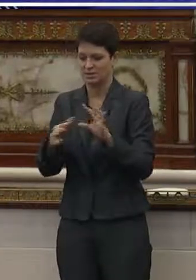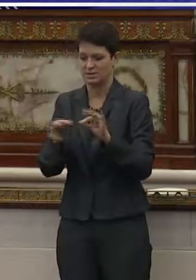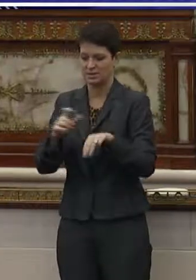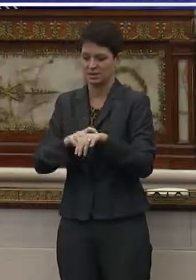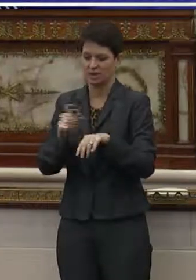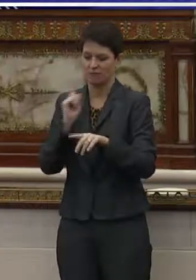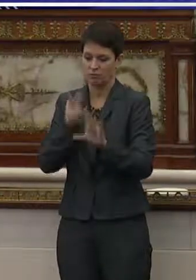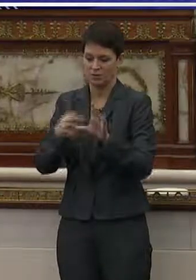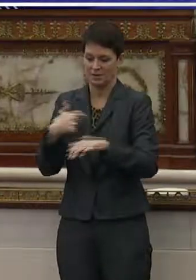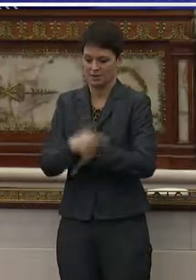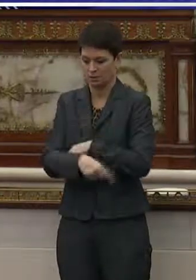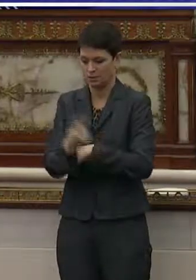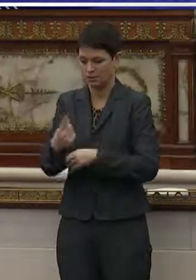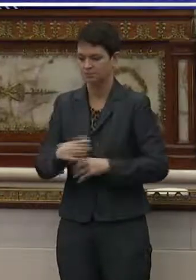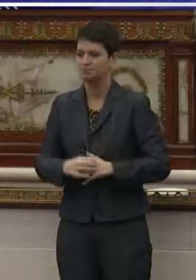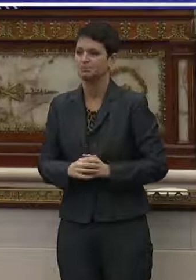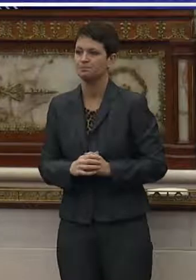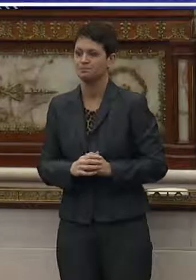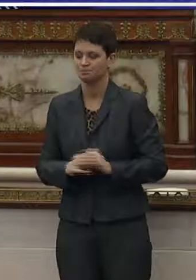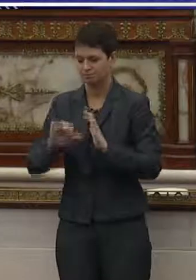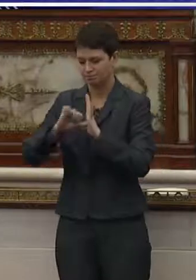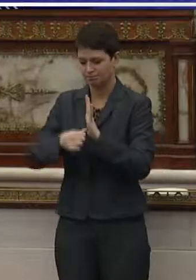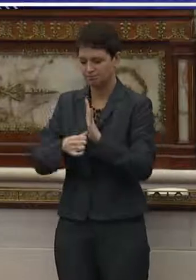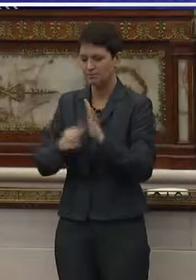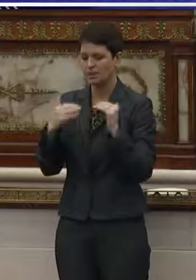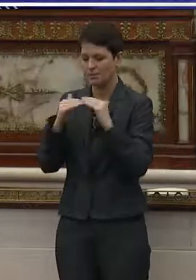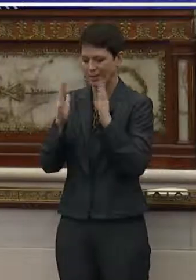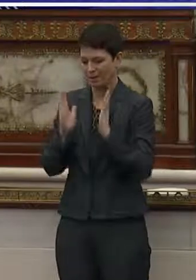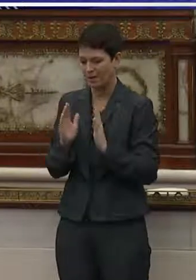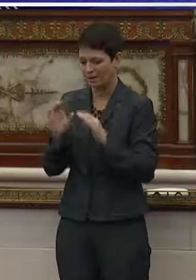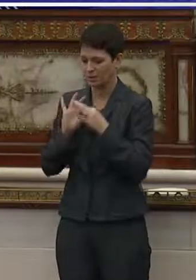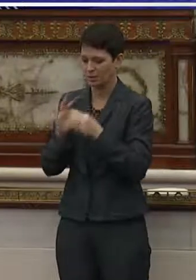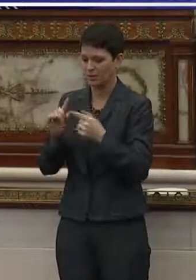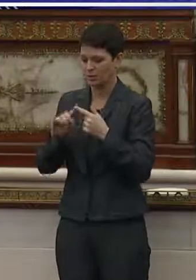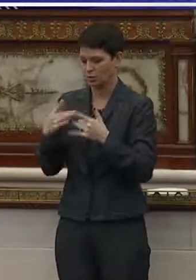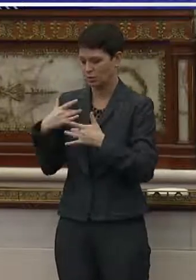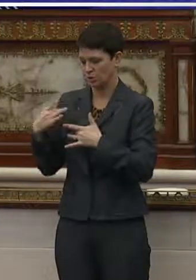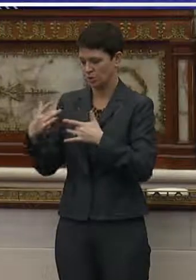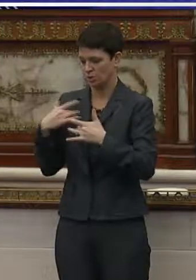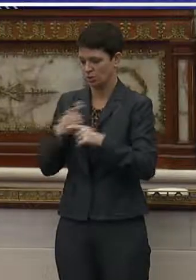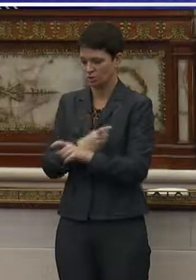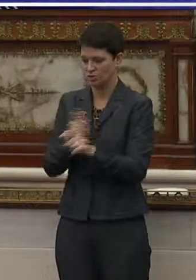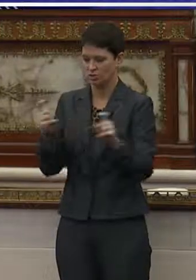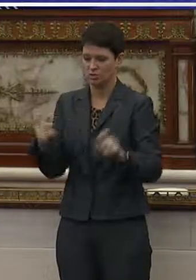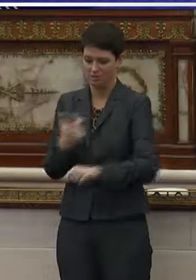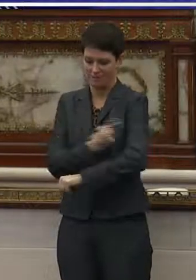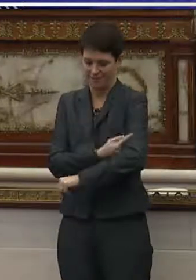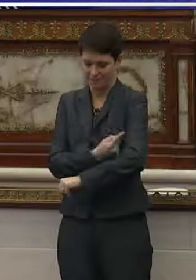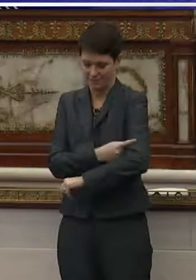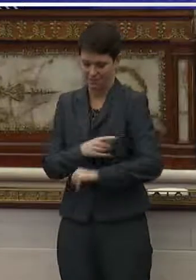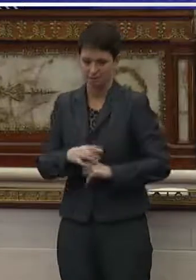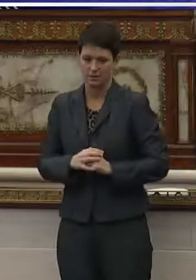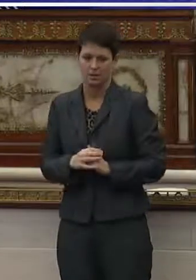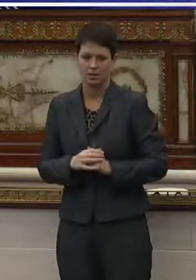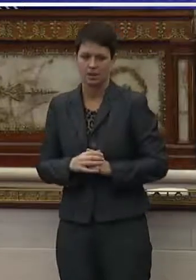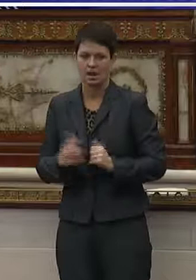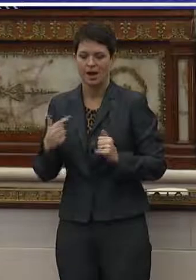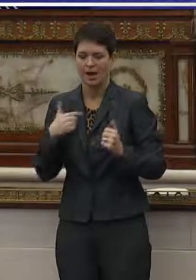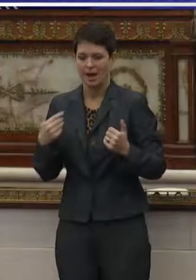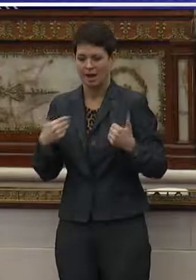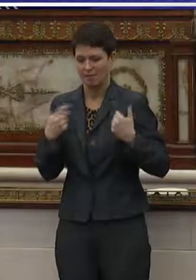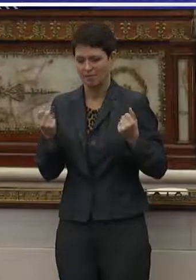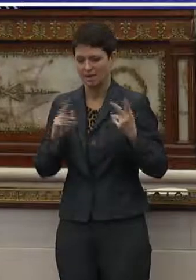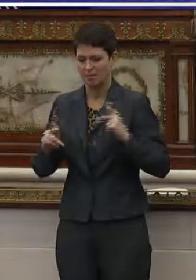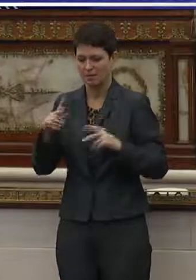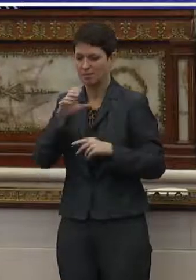here today. I just want to echo the sentiments of my colleagues as it relates to the concerns in the distribution of the vaccine. I have a number of elderly